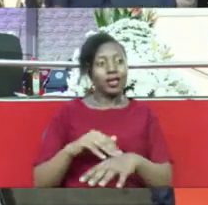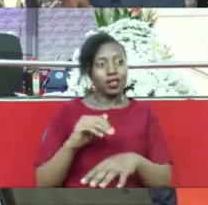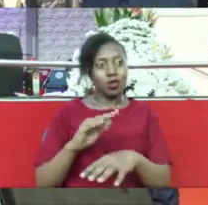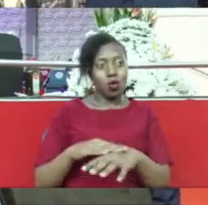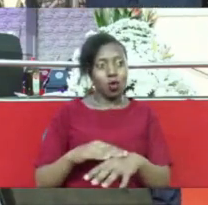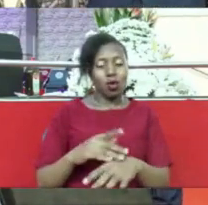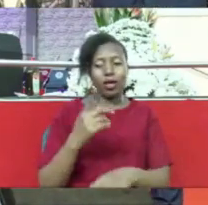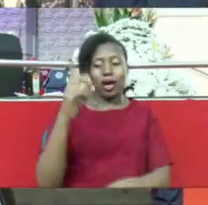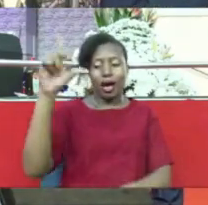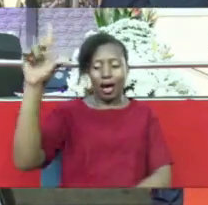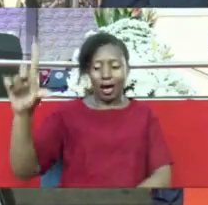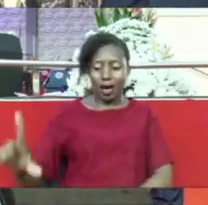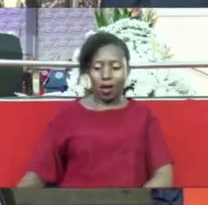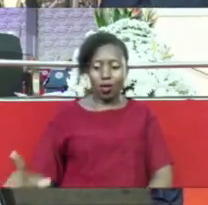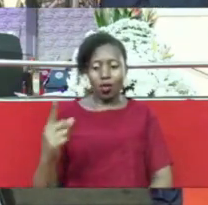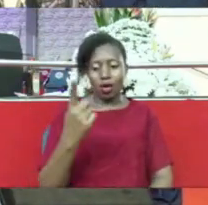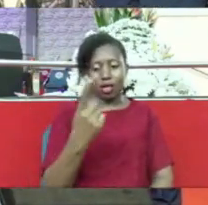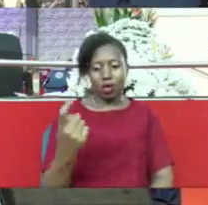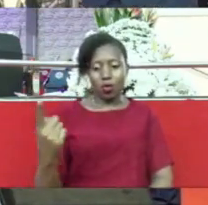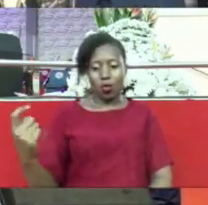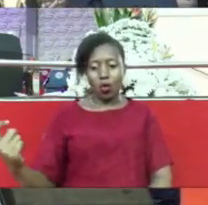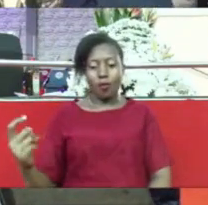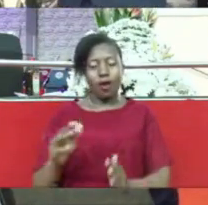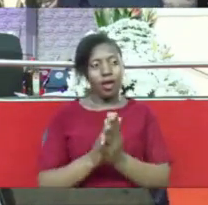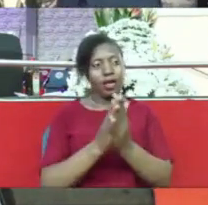Na niposa Biblia inamtaja kama mdudu mdogo.